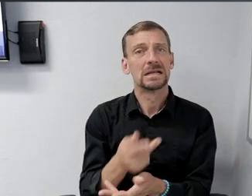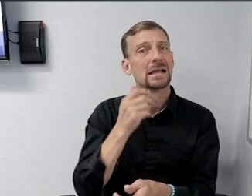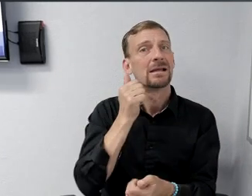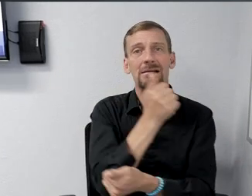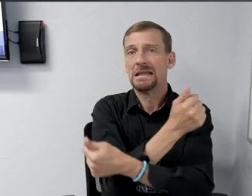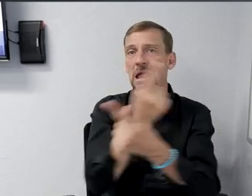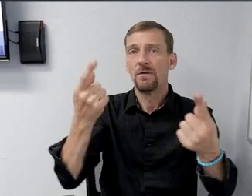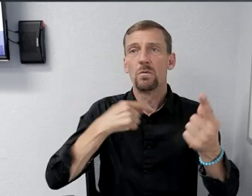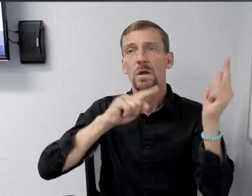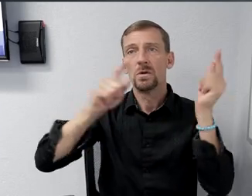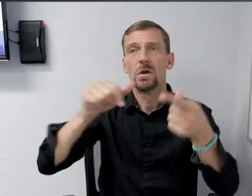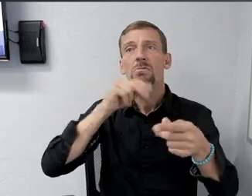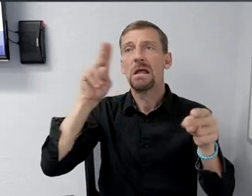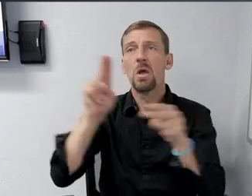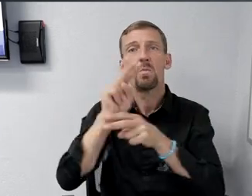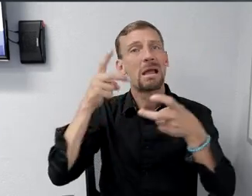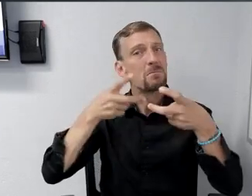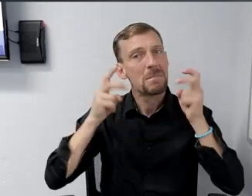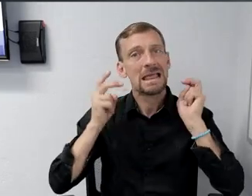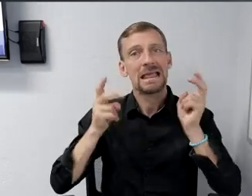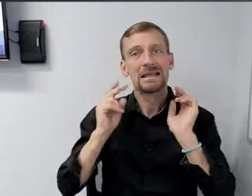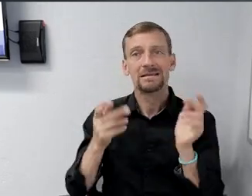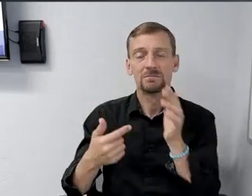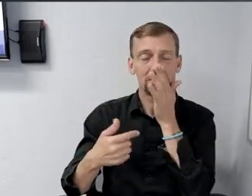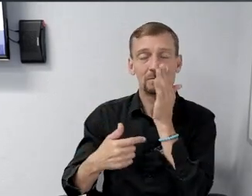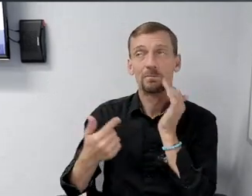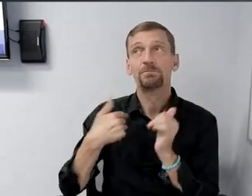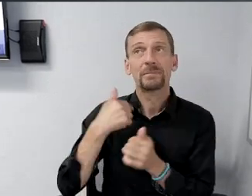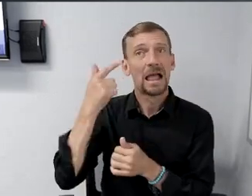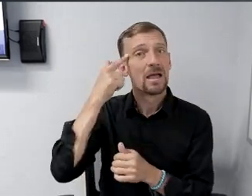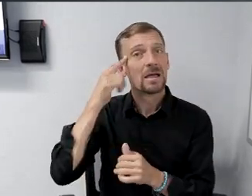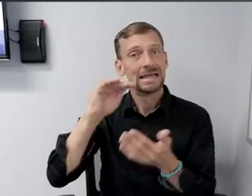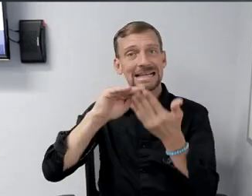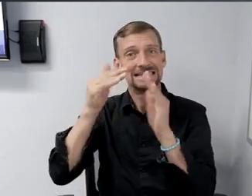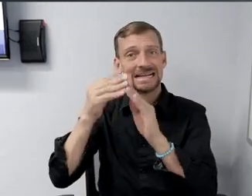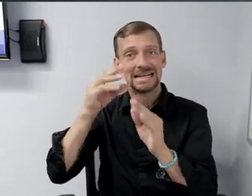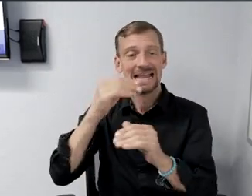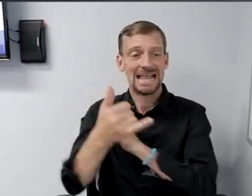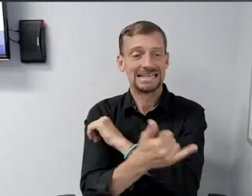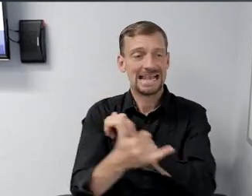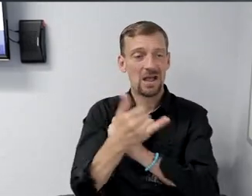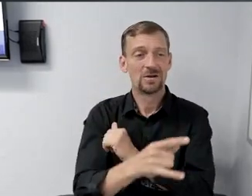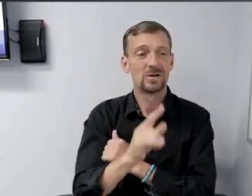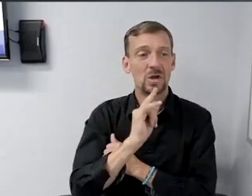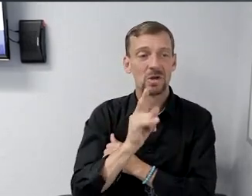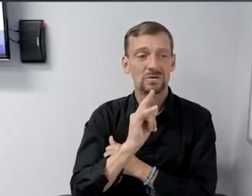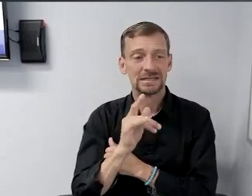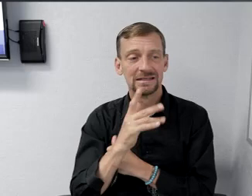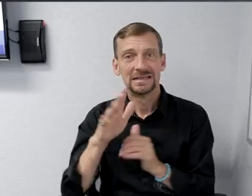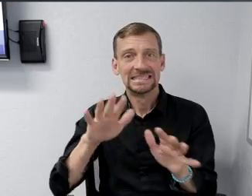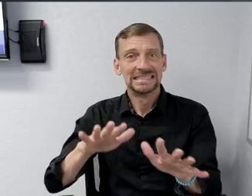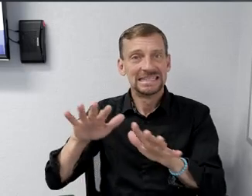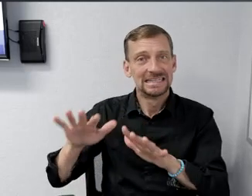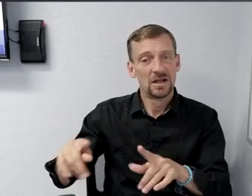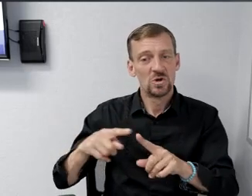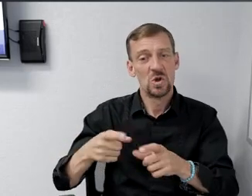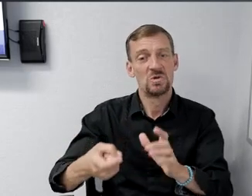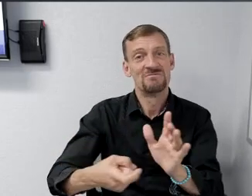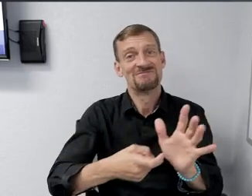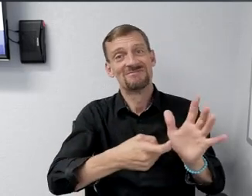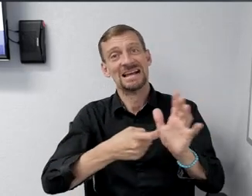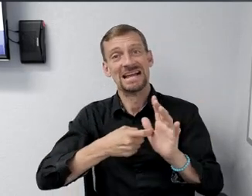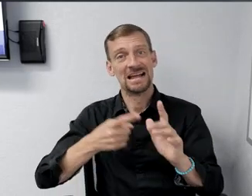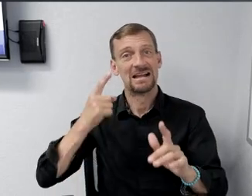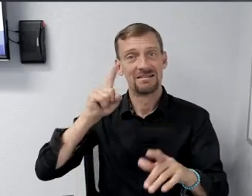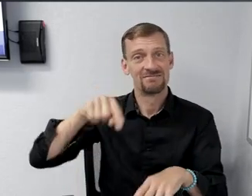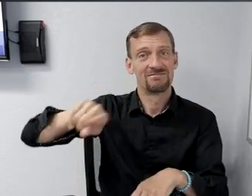go, people aren't wearing masks. So, Yeah, and I think the city and county have been reluctant, to mandate that by